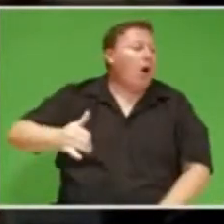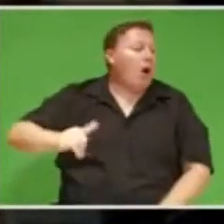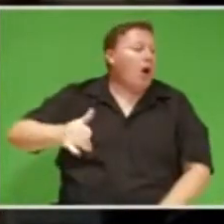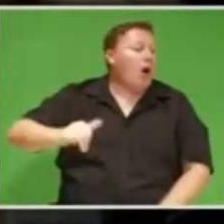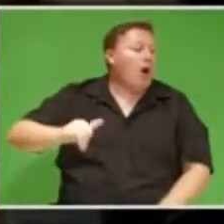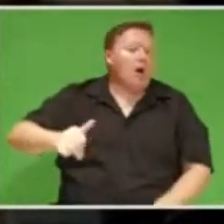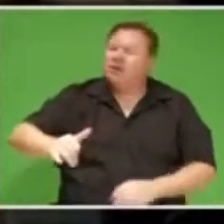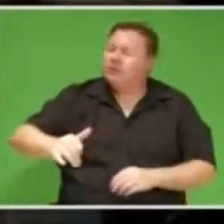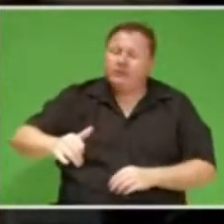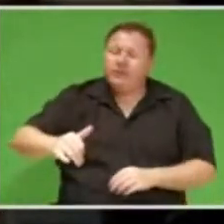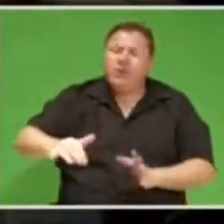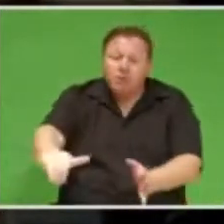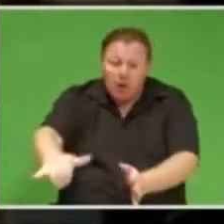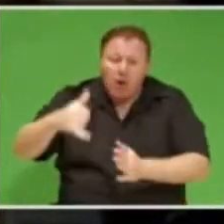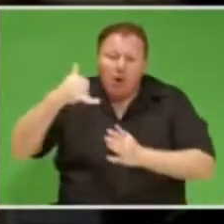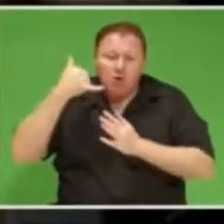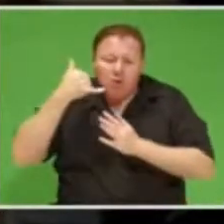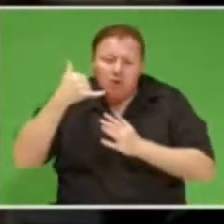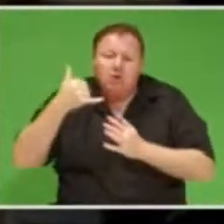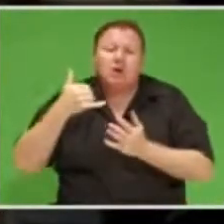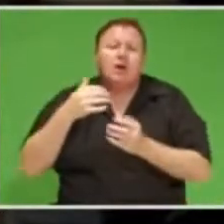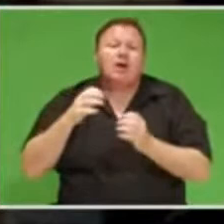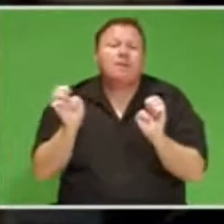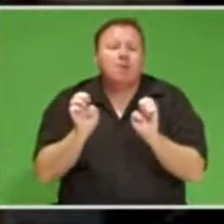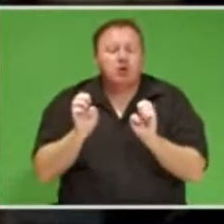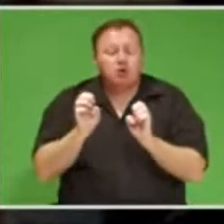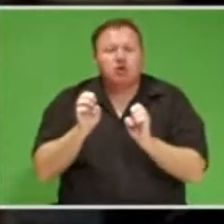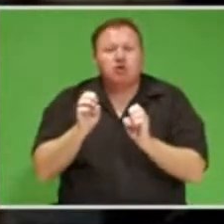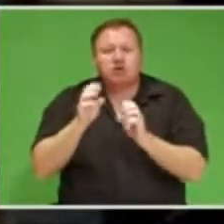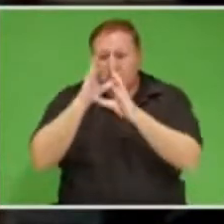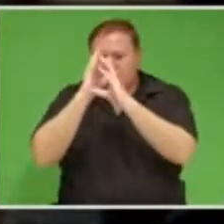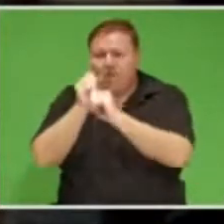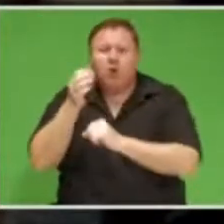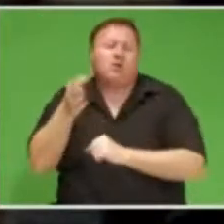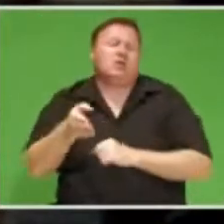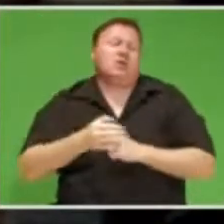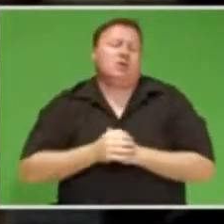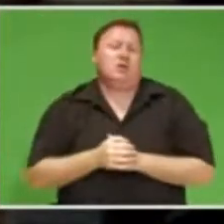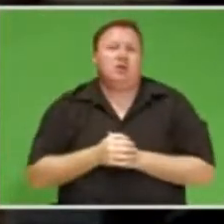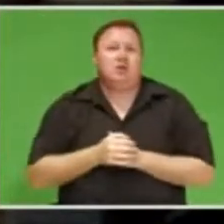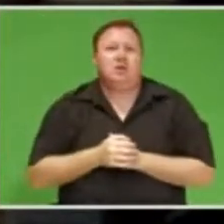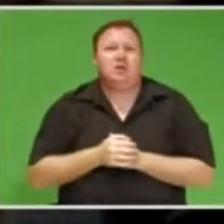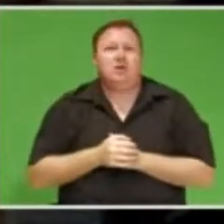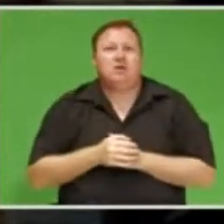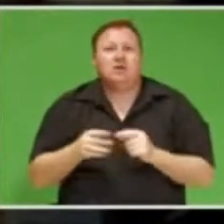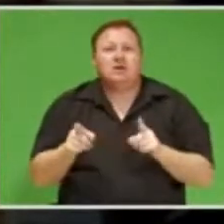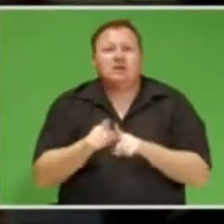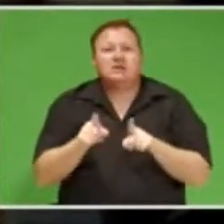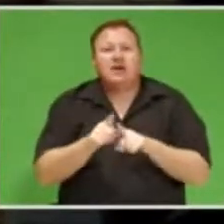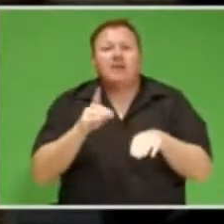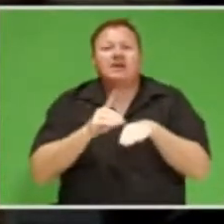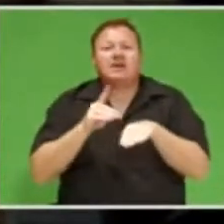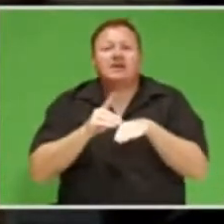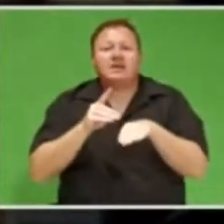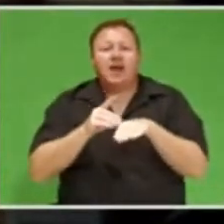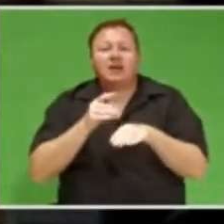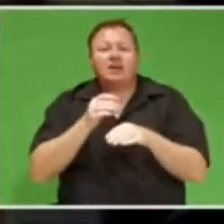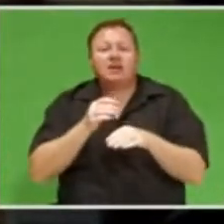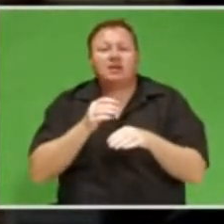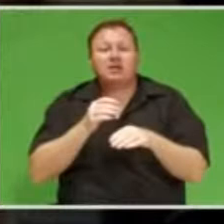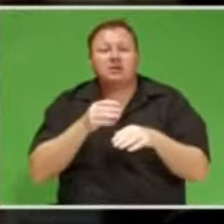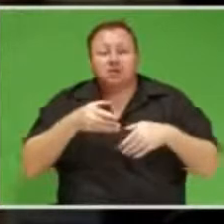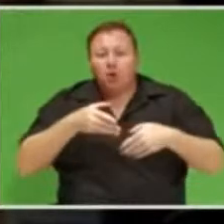their emergencies are attended to. We will also use data-driven methods in a